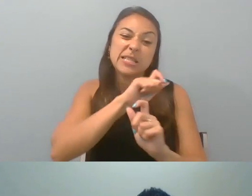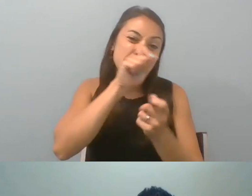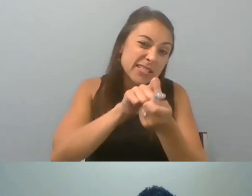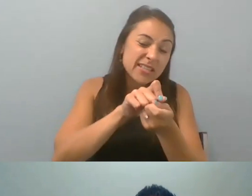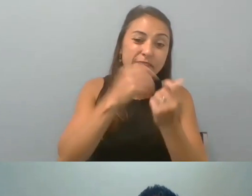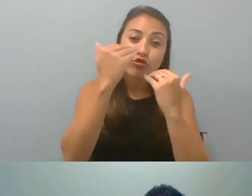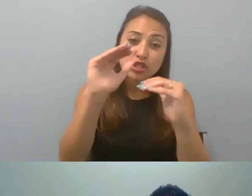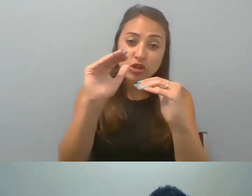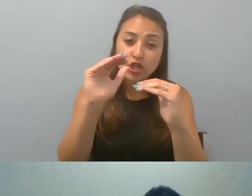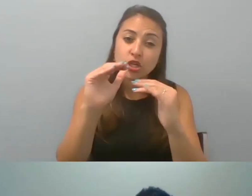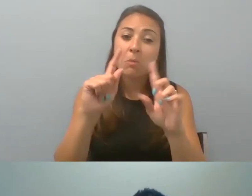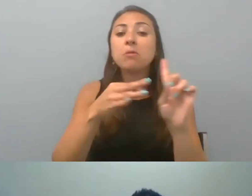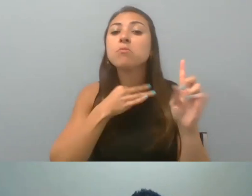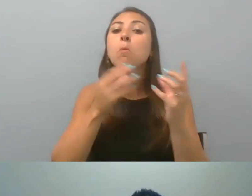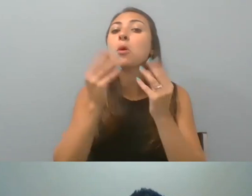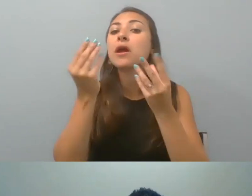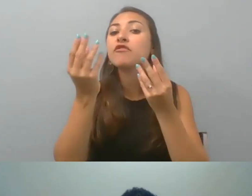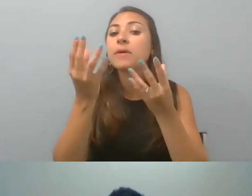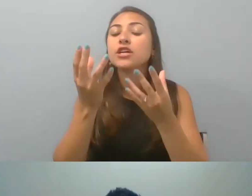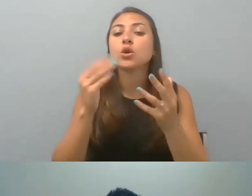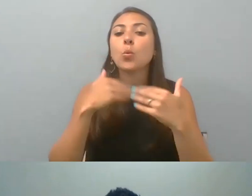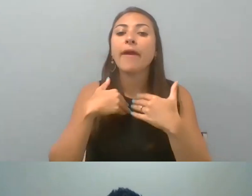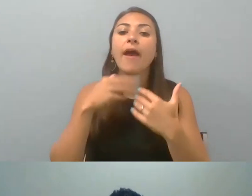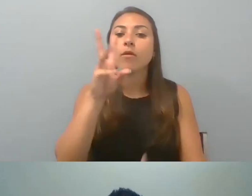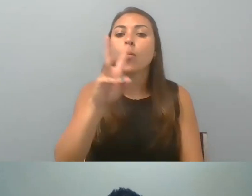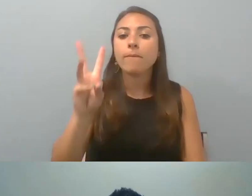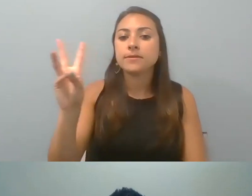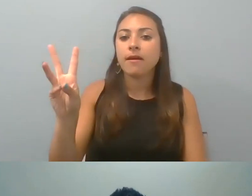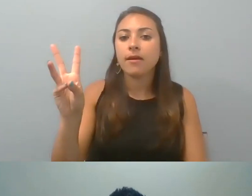we also have things available like a website that's